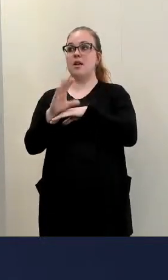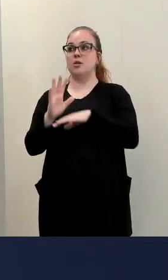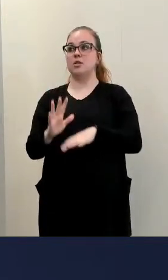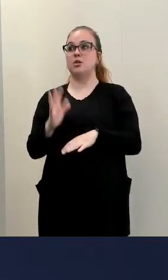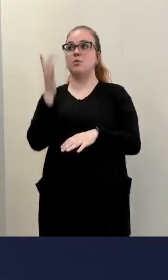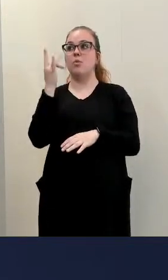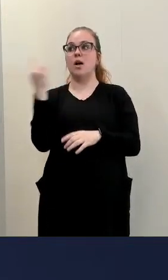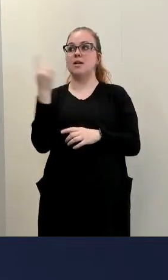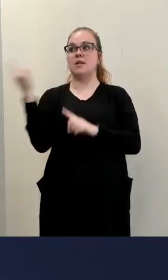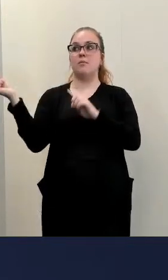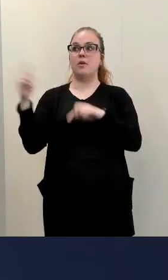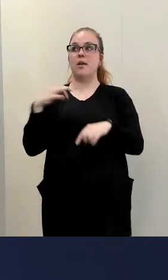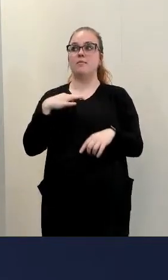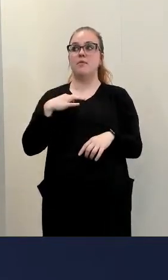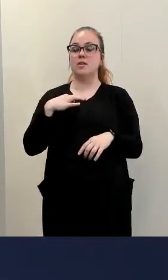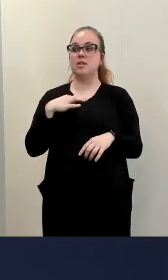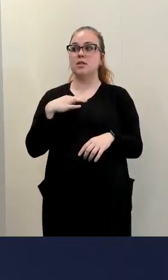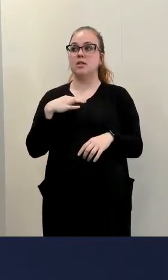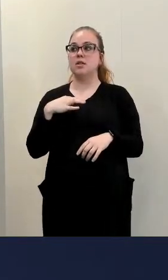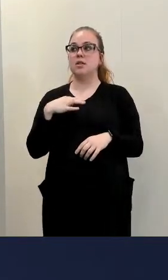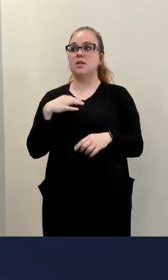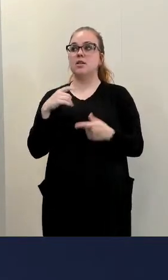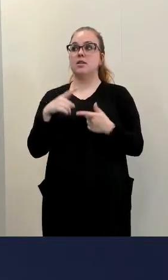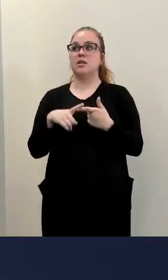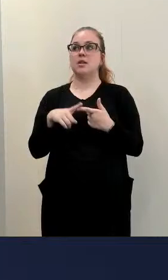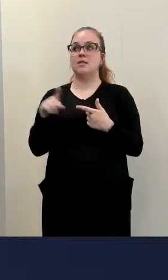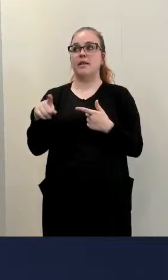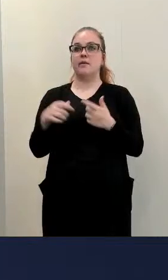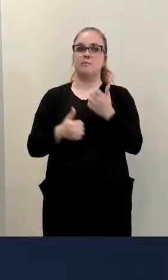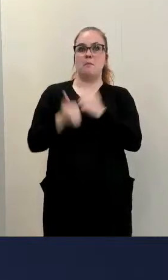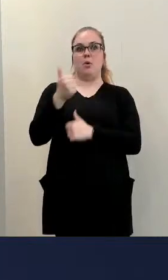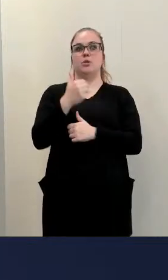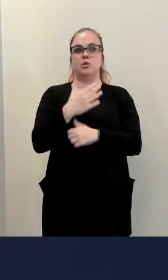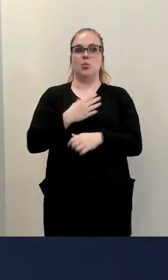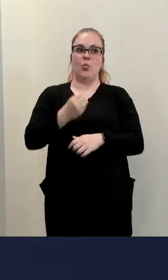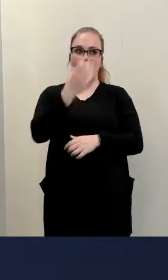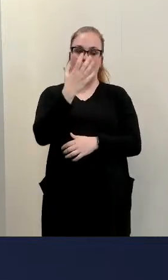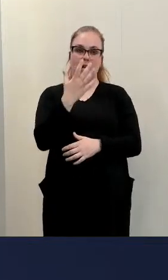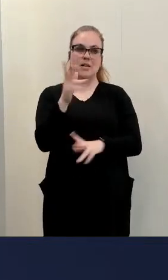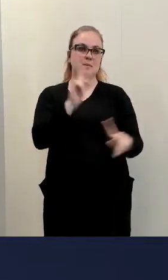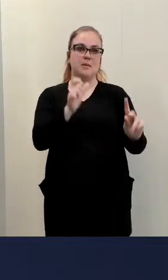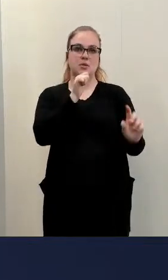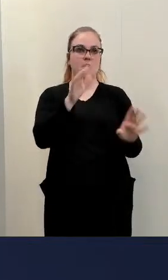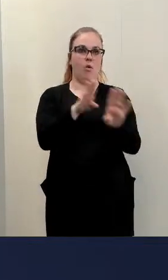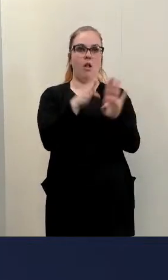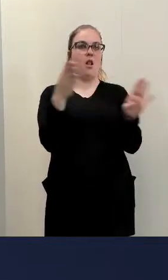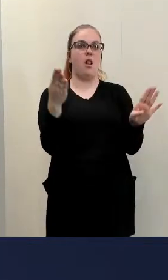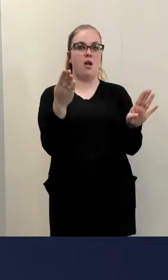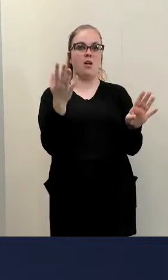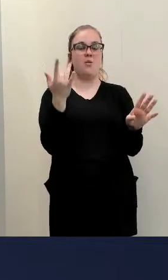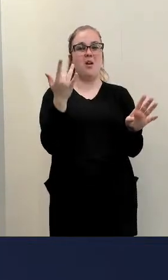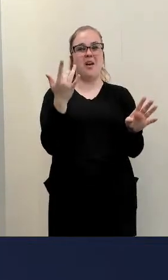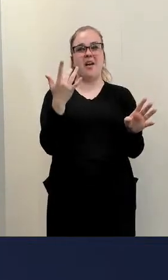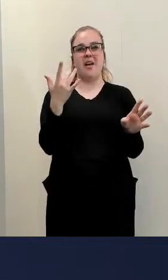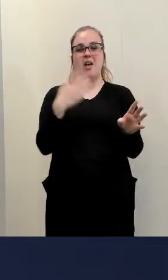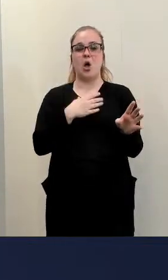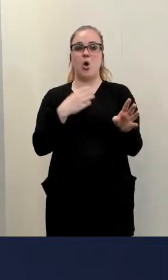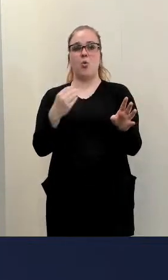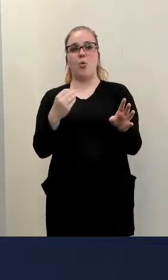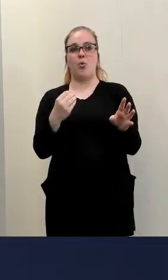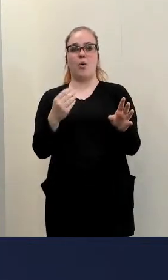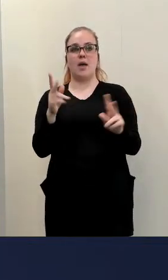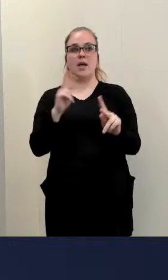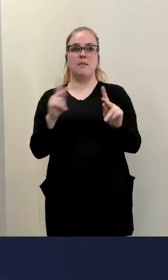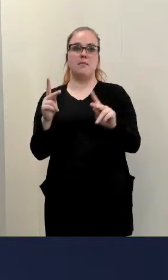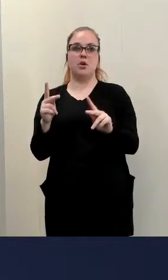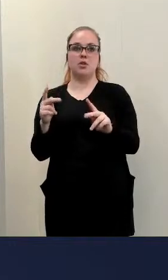so many came to volunteer and they predominantly were white. And people didn't want to answer the door because they just had a white person drive 200 miles to